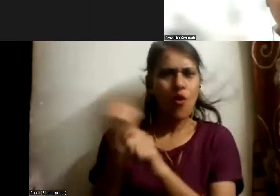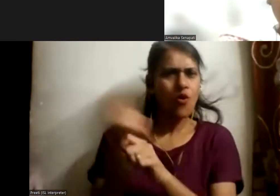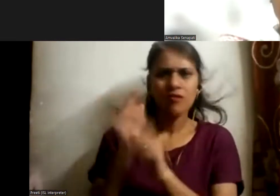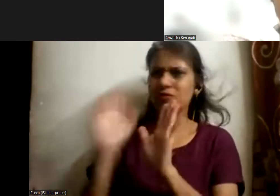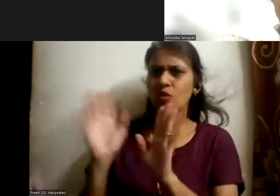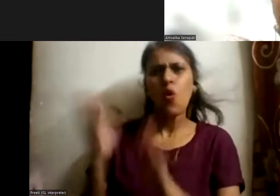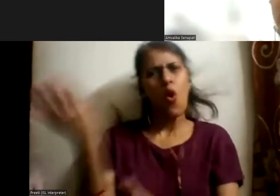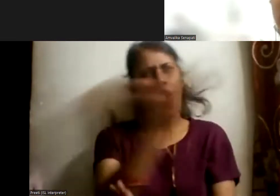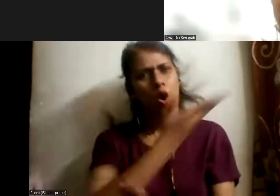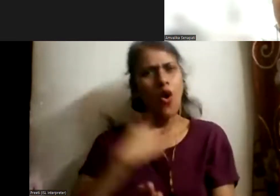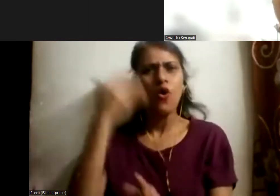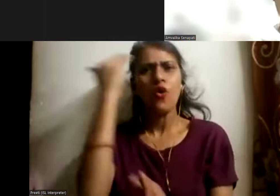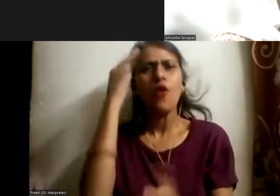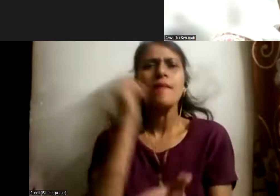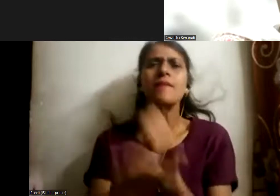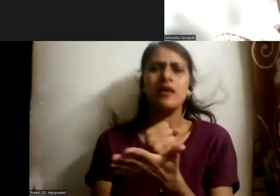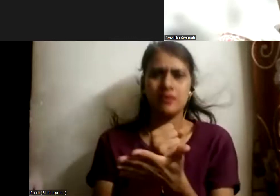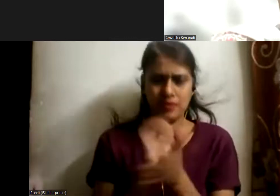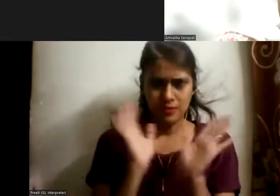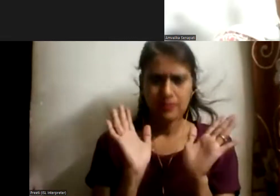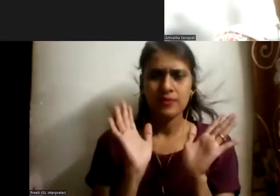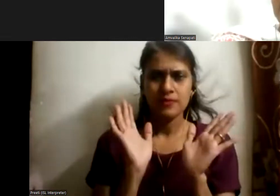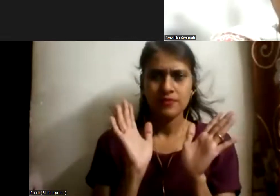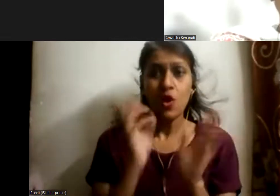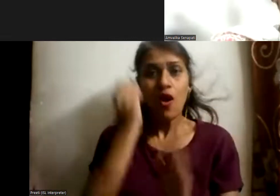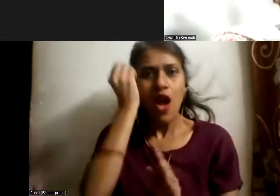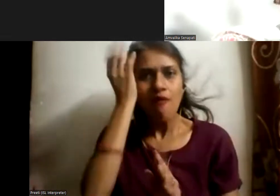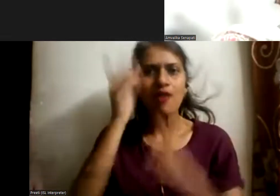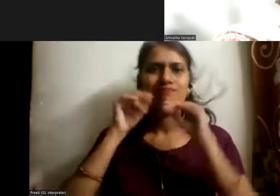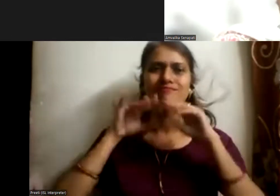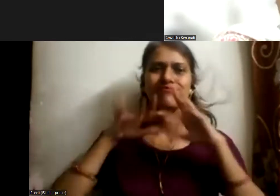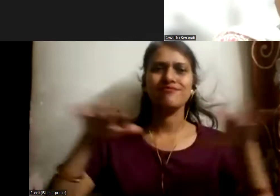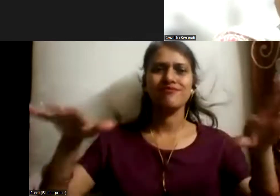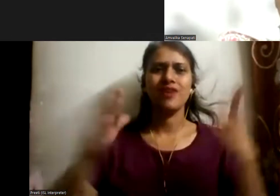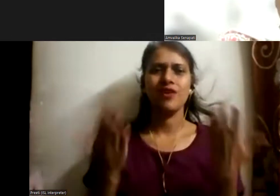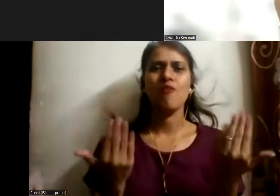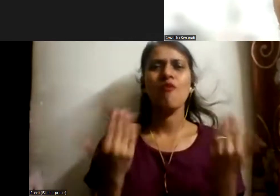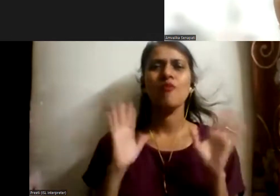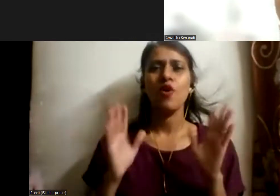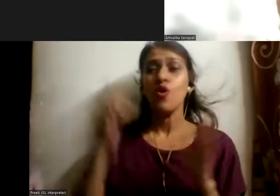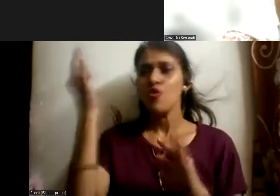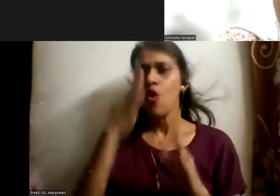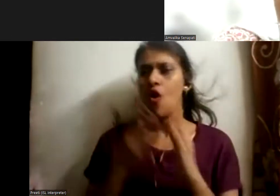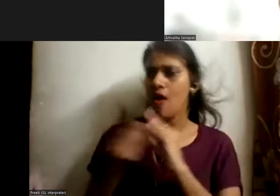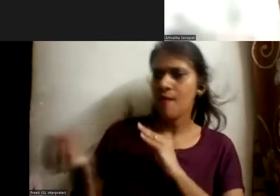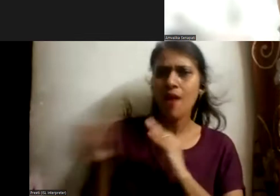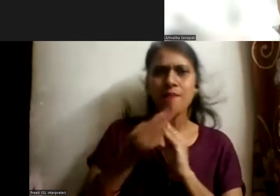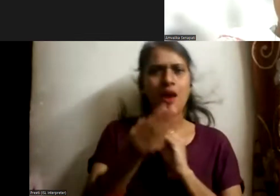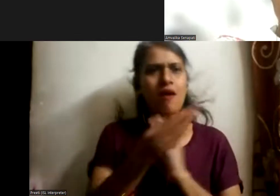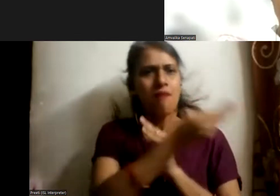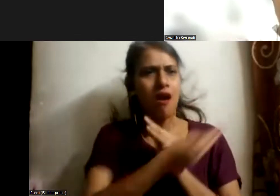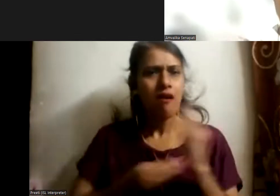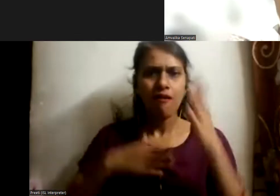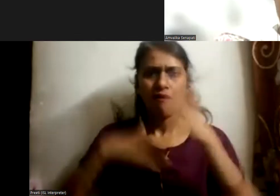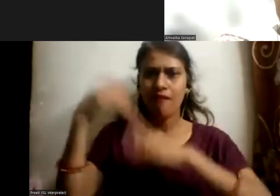of us should know about this, because that's how we'll create awareness. If I see a new building coming up today in my neighborhood, which I know is going to be a